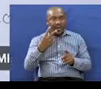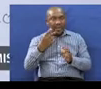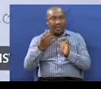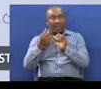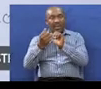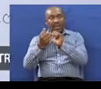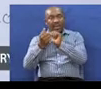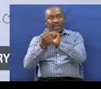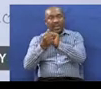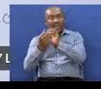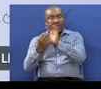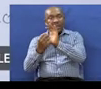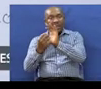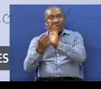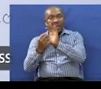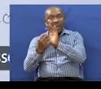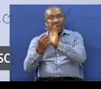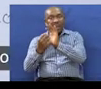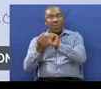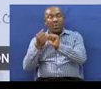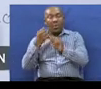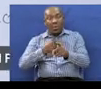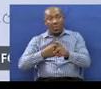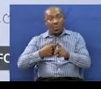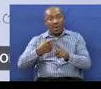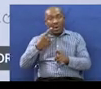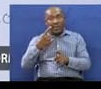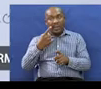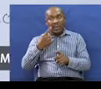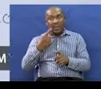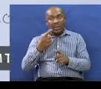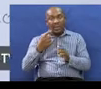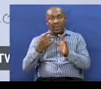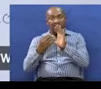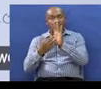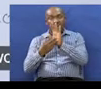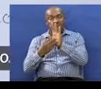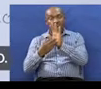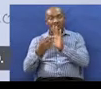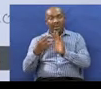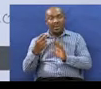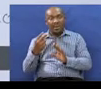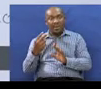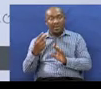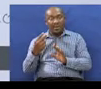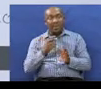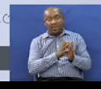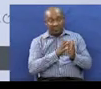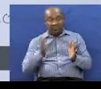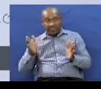218, that is 183, degrees centigrade. It boils at negative